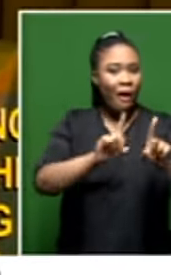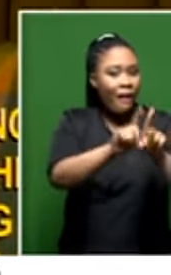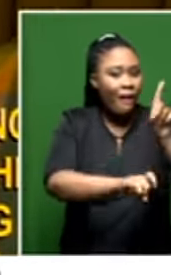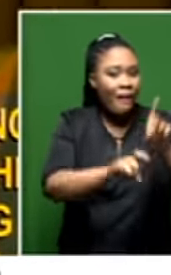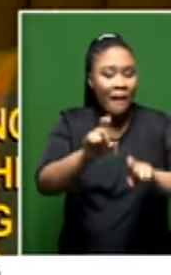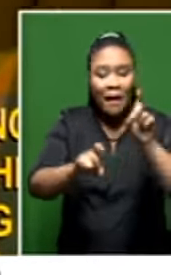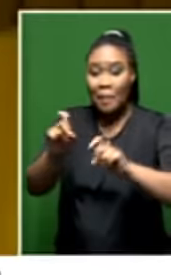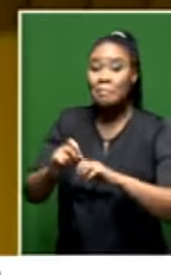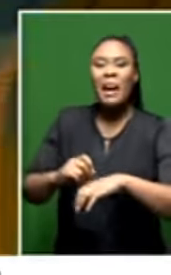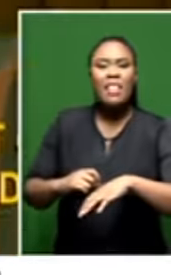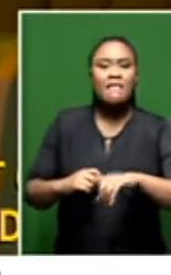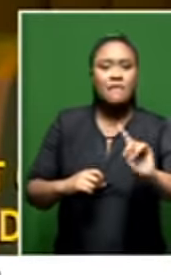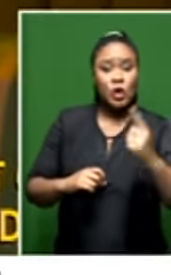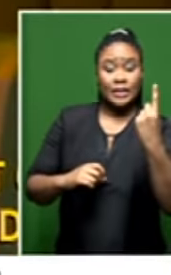So